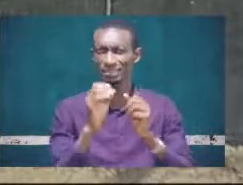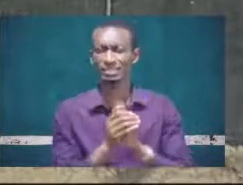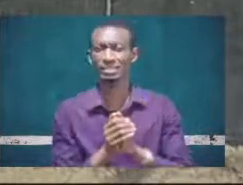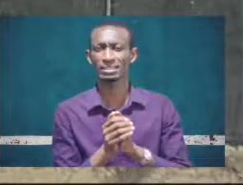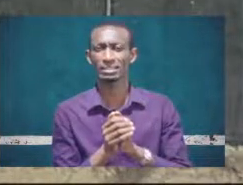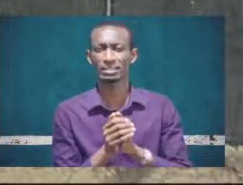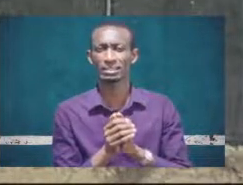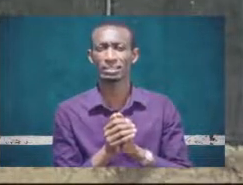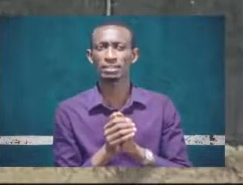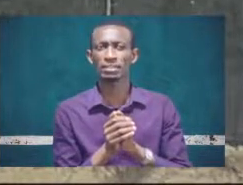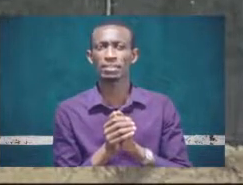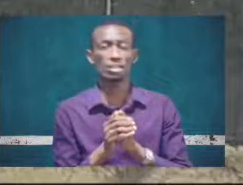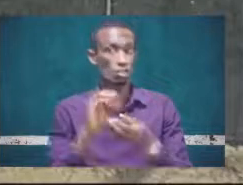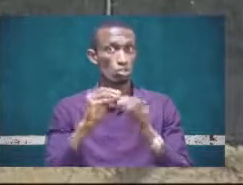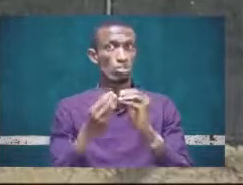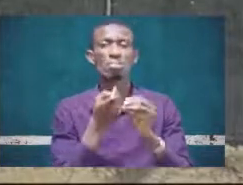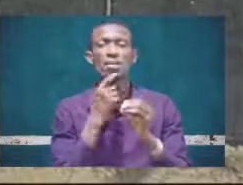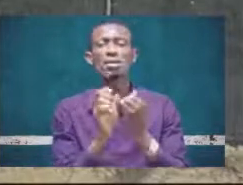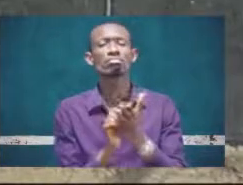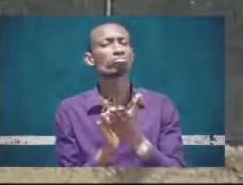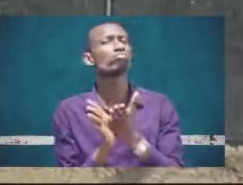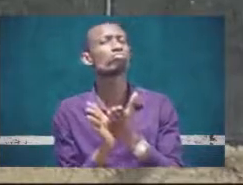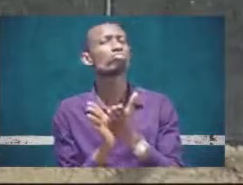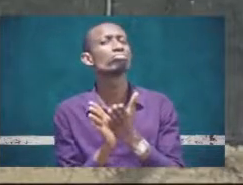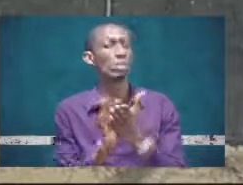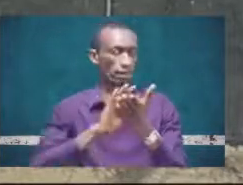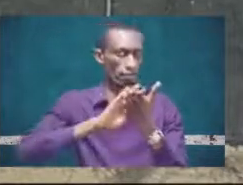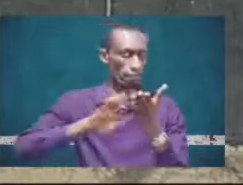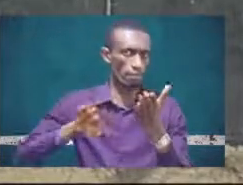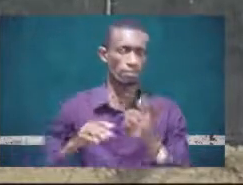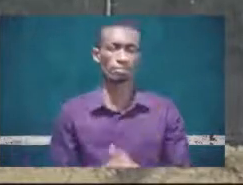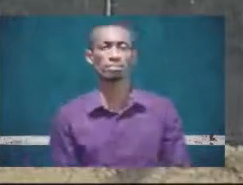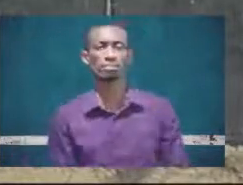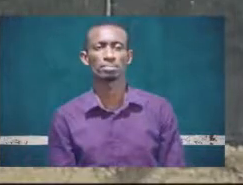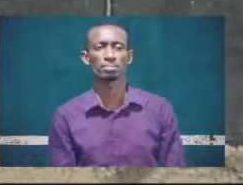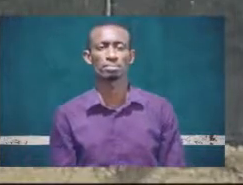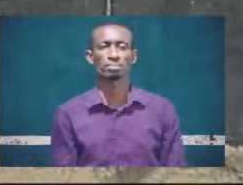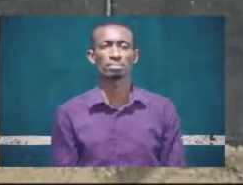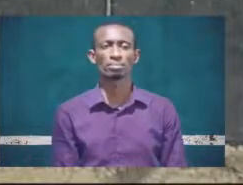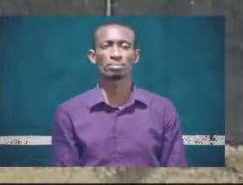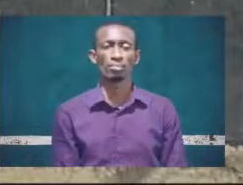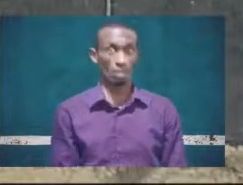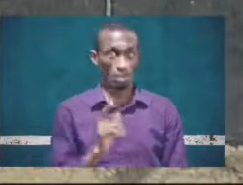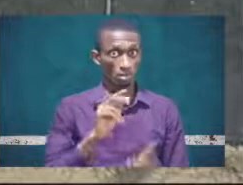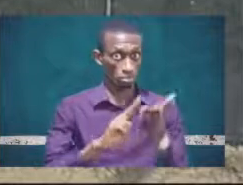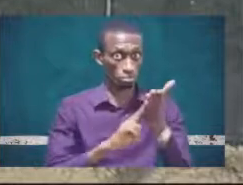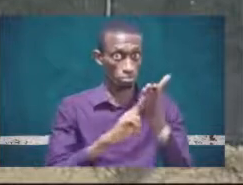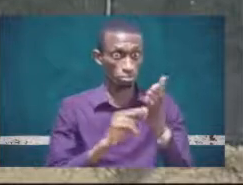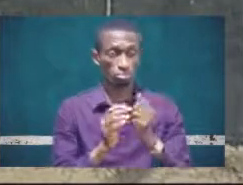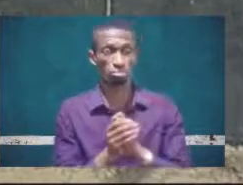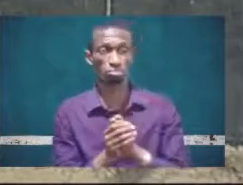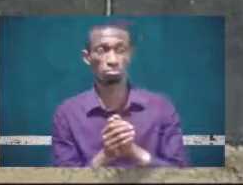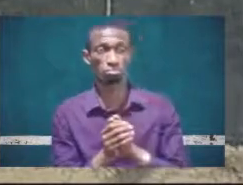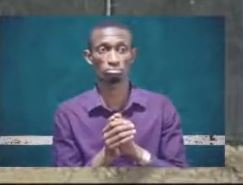number, that value should be rejected from our set of solution. Then, using the